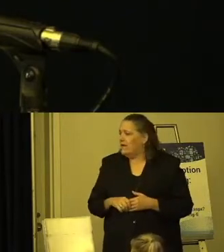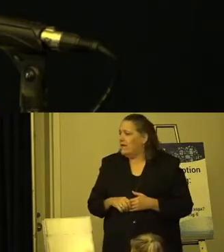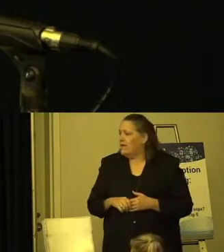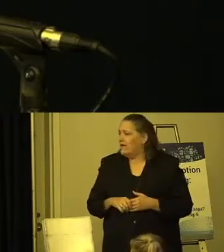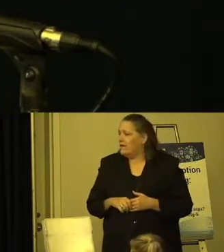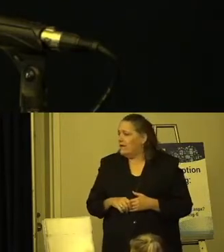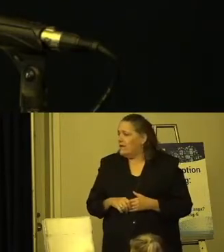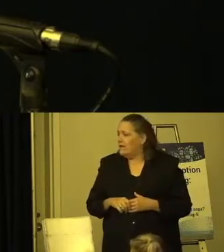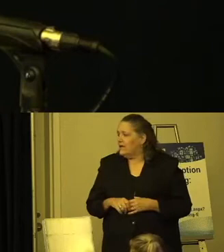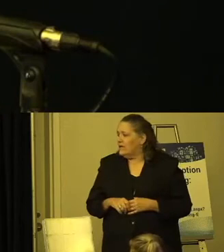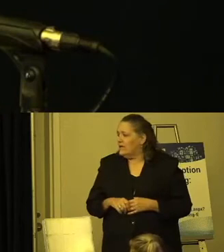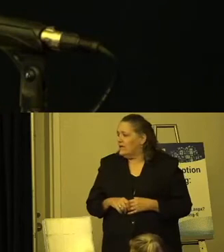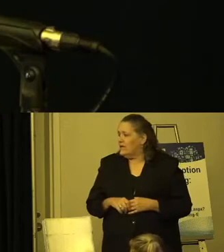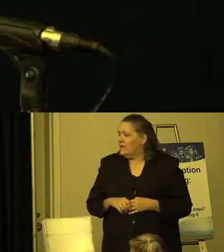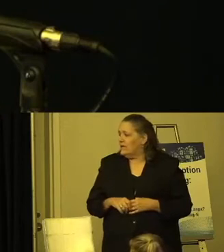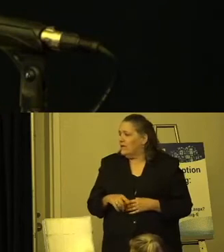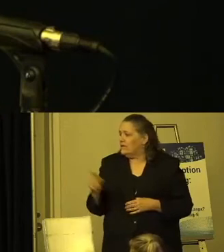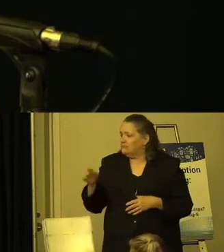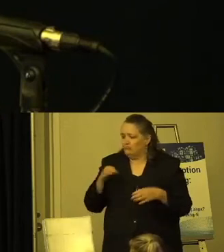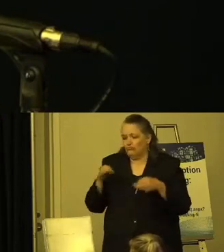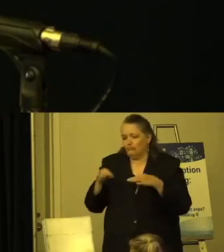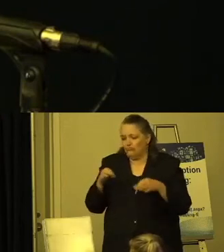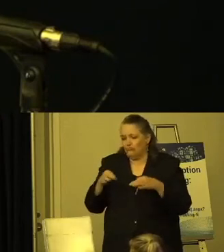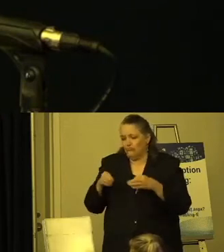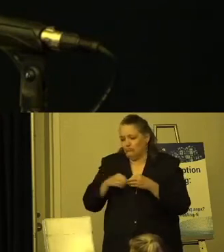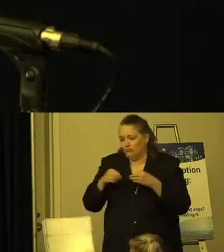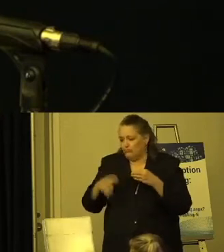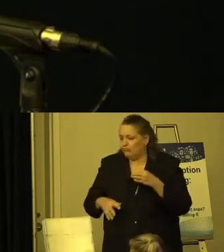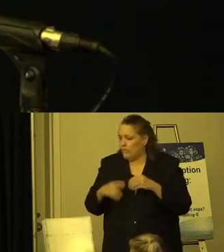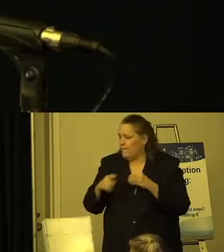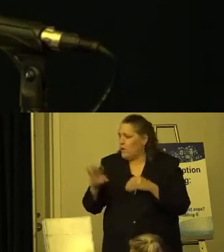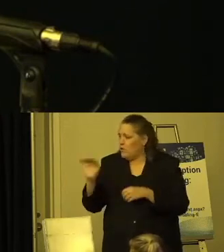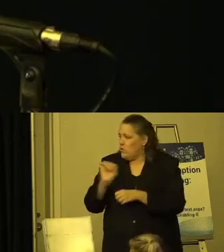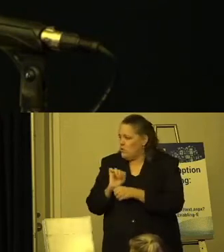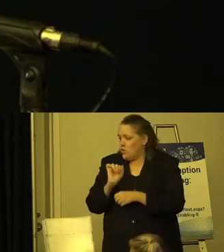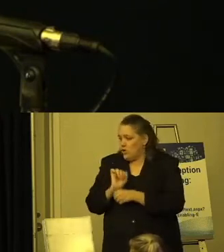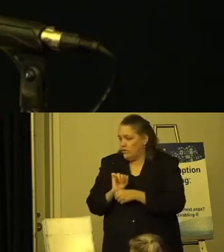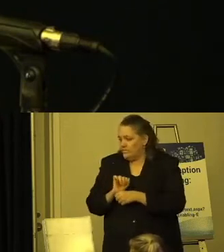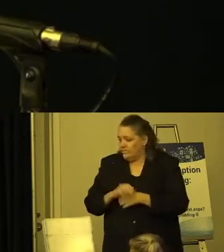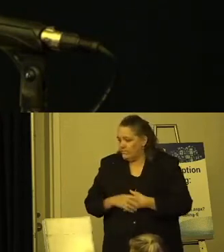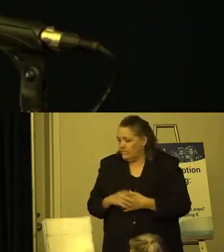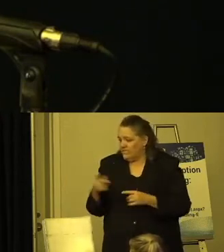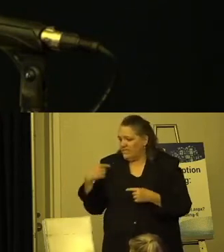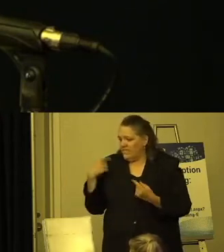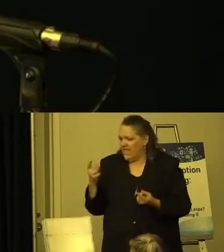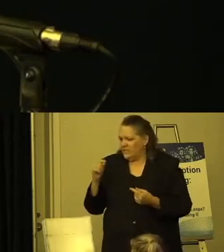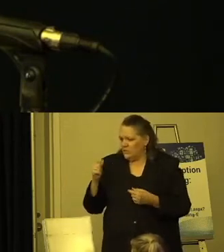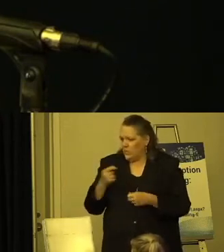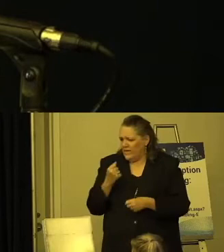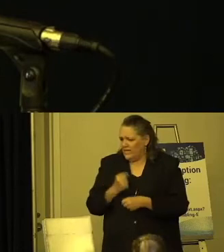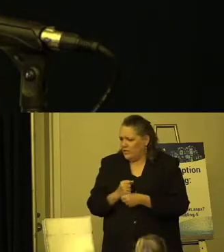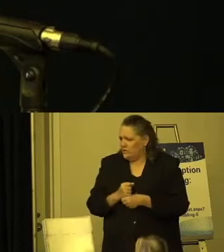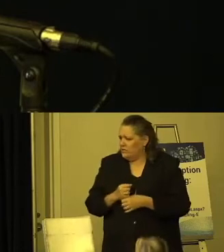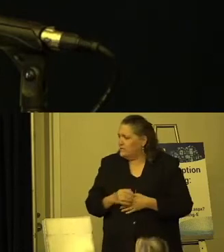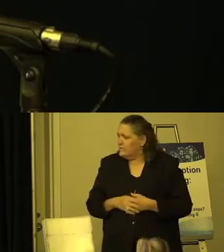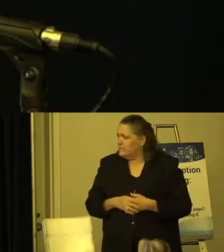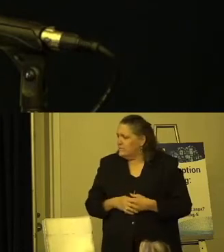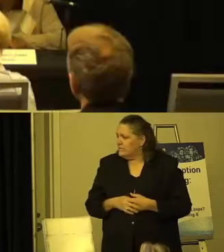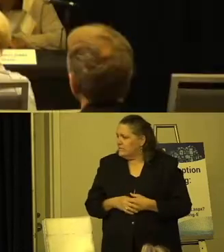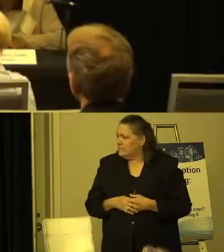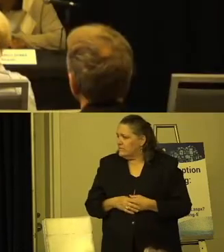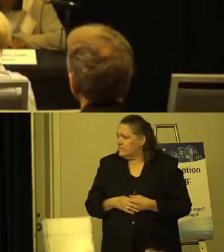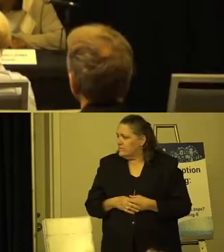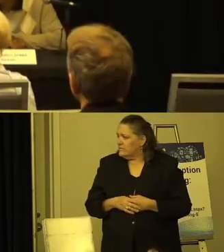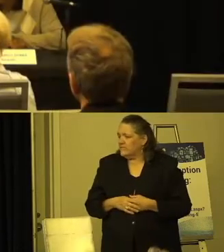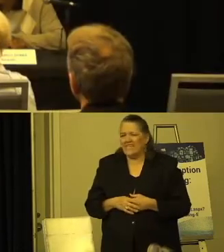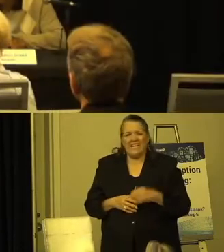past. Michael, tell us more about the work you've done over the past, 20 years at WAY? Well, it's